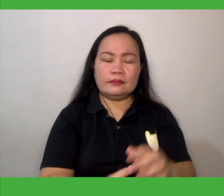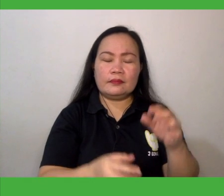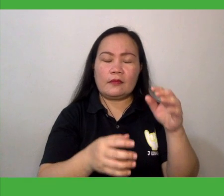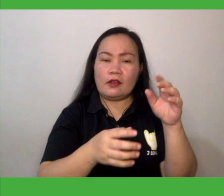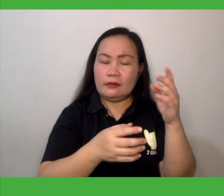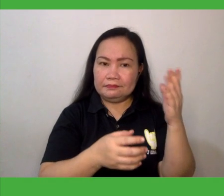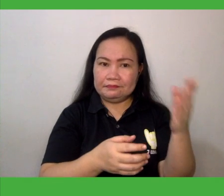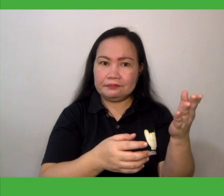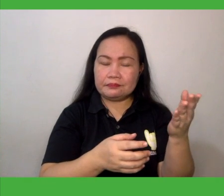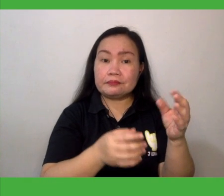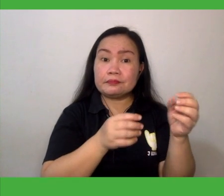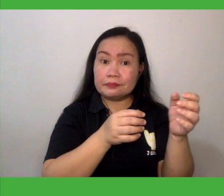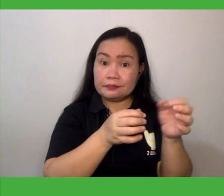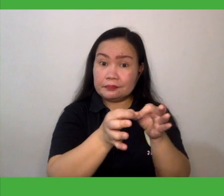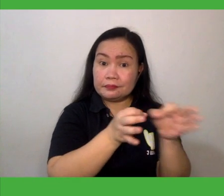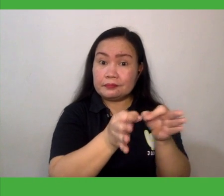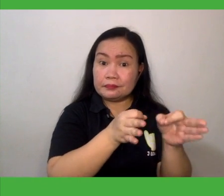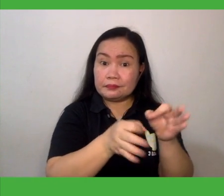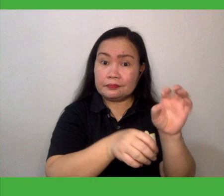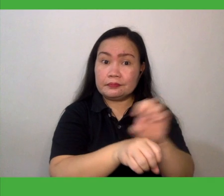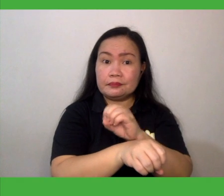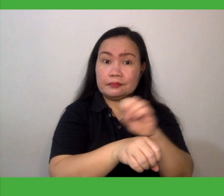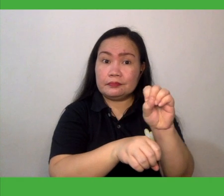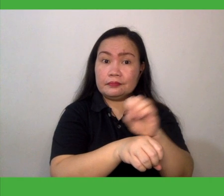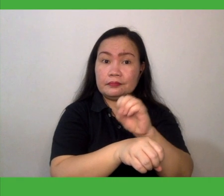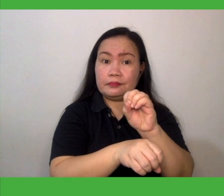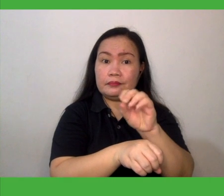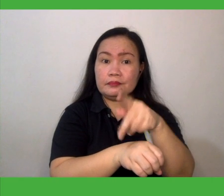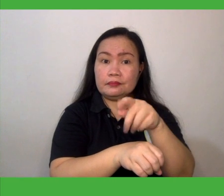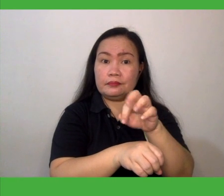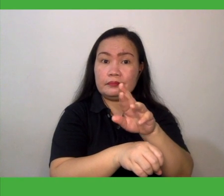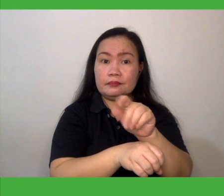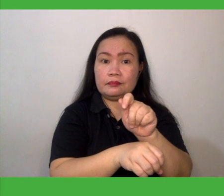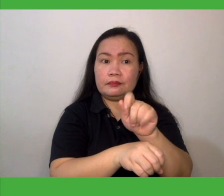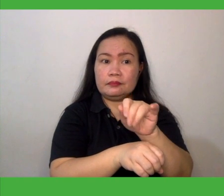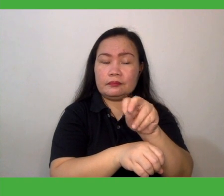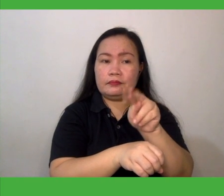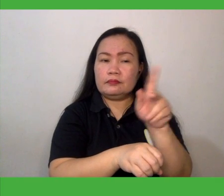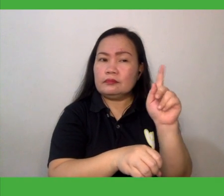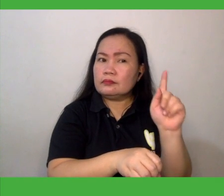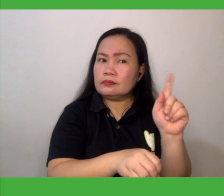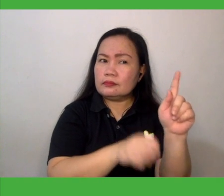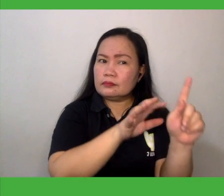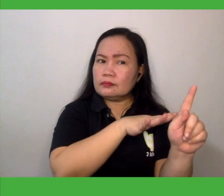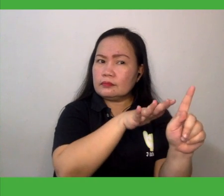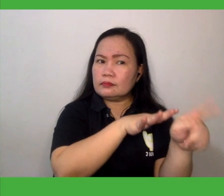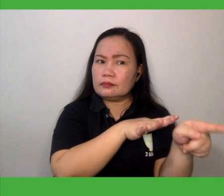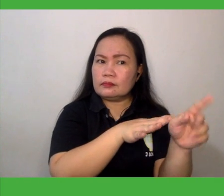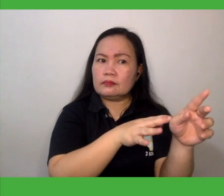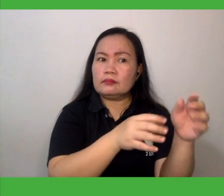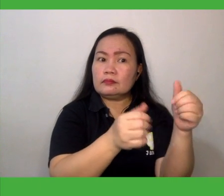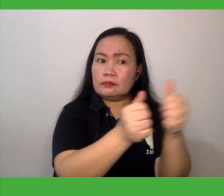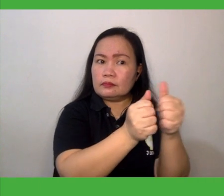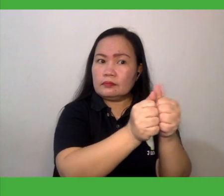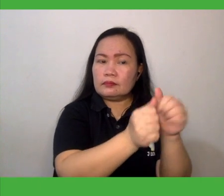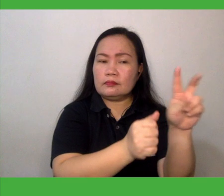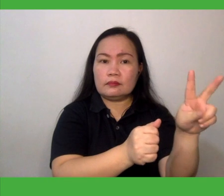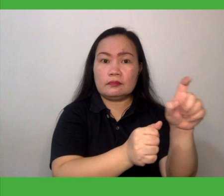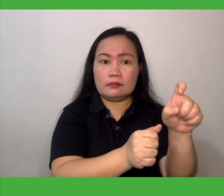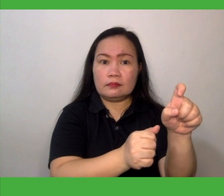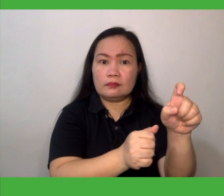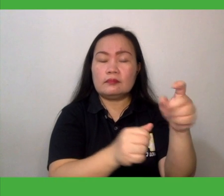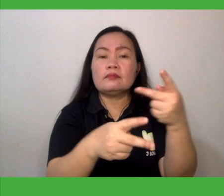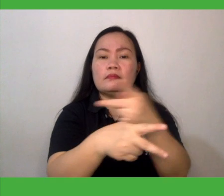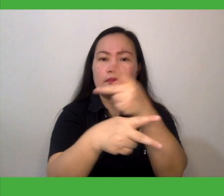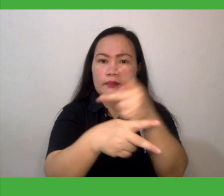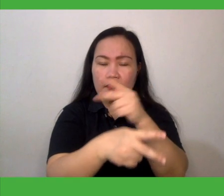Okay, so let me just explain this operation. Pag sinabi nating operation, ano yung operation na makikita mo dito? Okay,